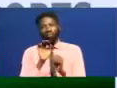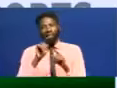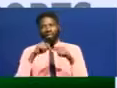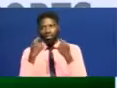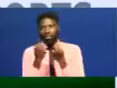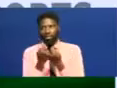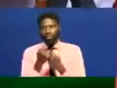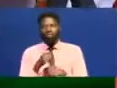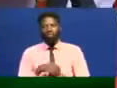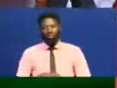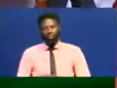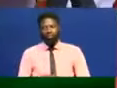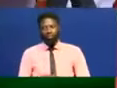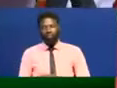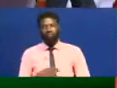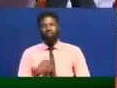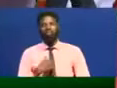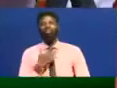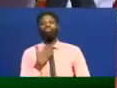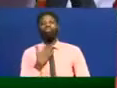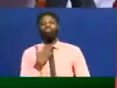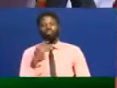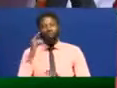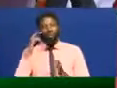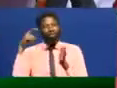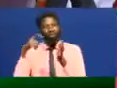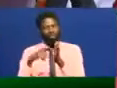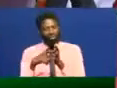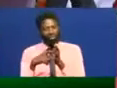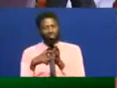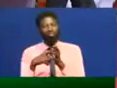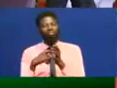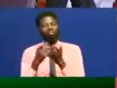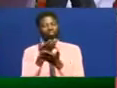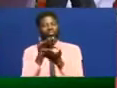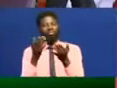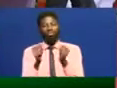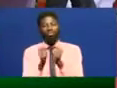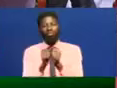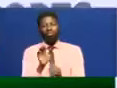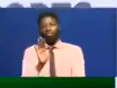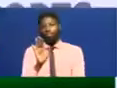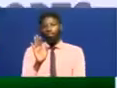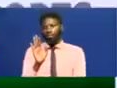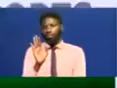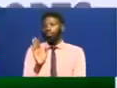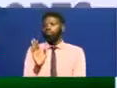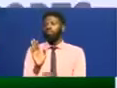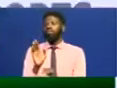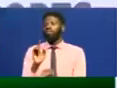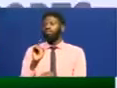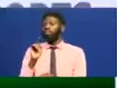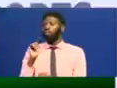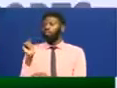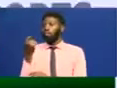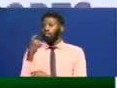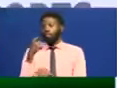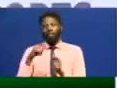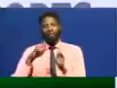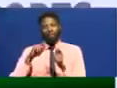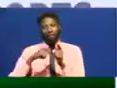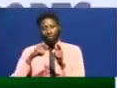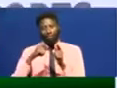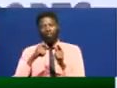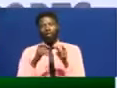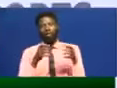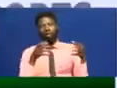at the Kenya Film Commission. I want to acknowledge you alongside your twin, the Kenya Film Classification Board. I also want